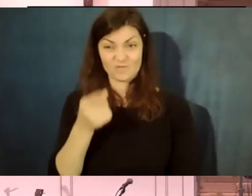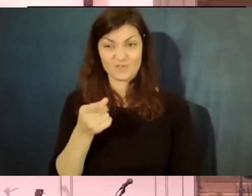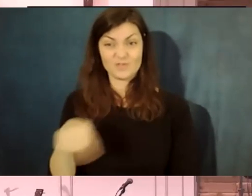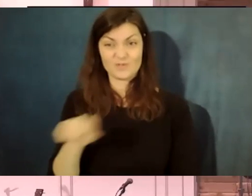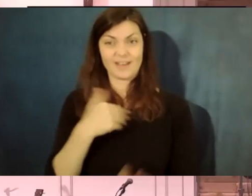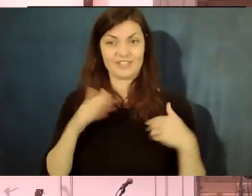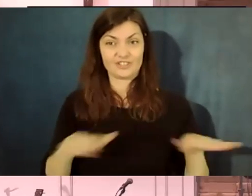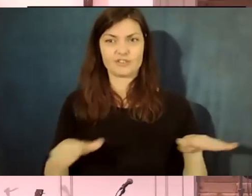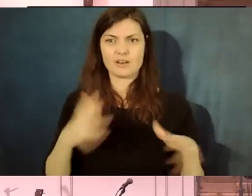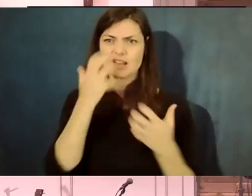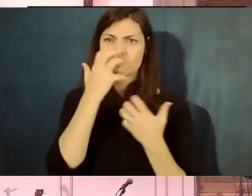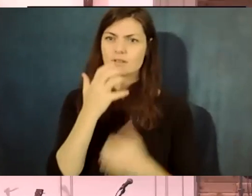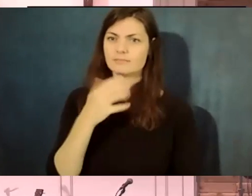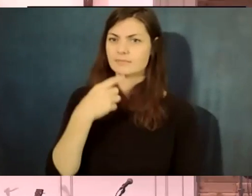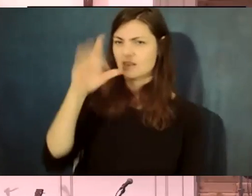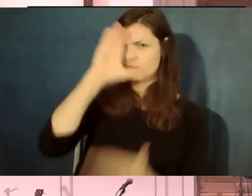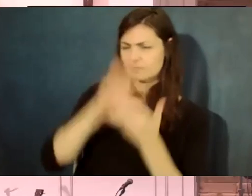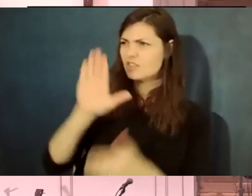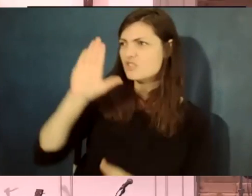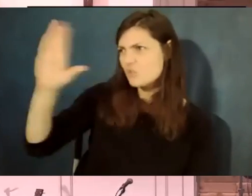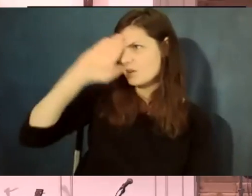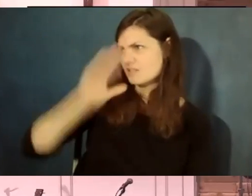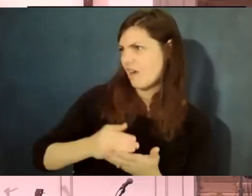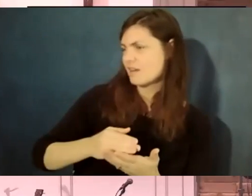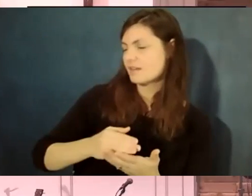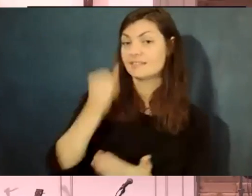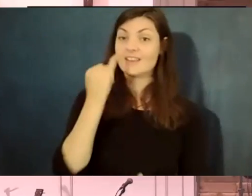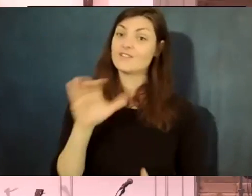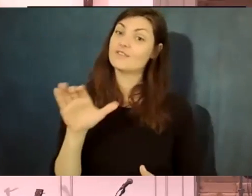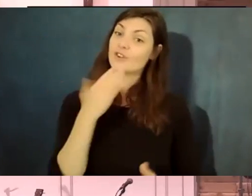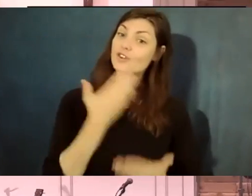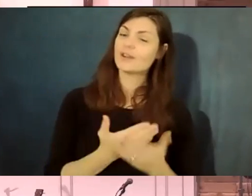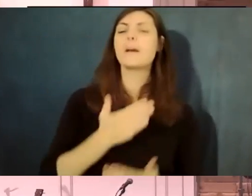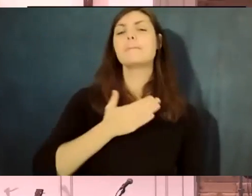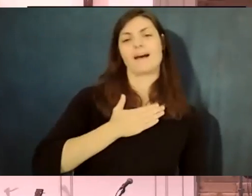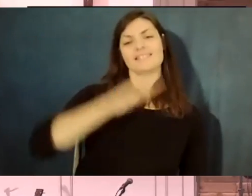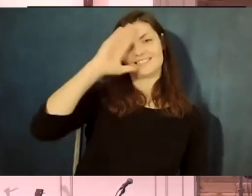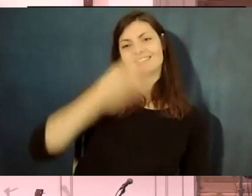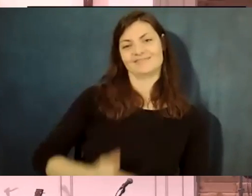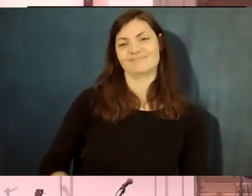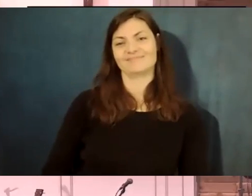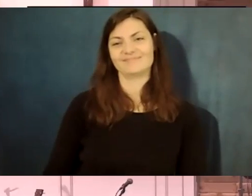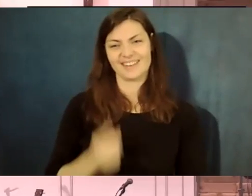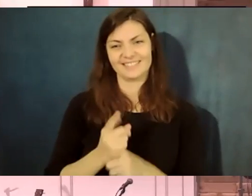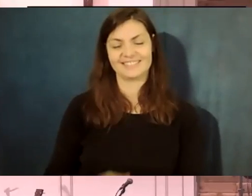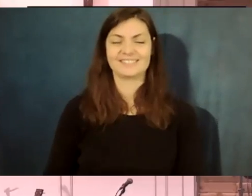to your spouse, you're like, "Your son." But when they're doing something good, you're like, "My son."